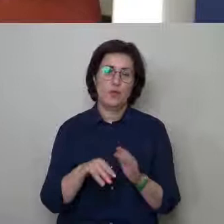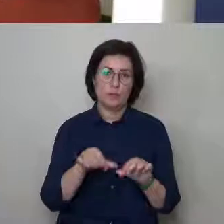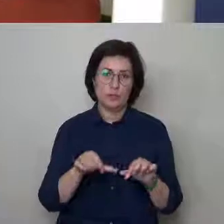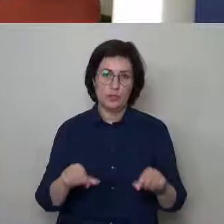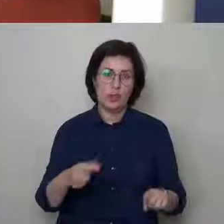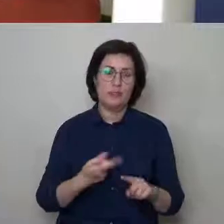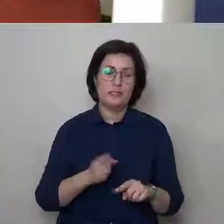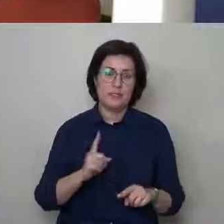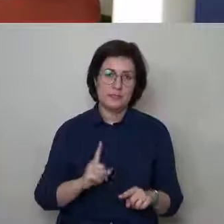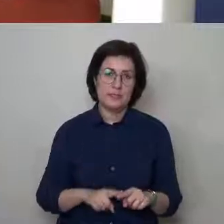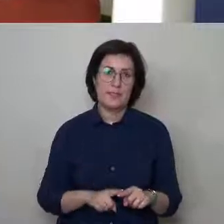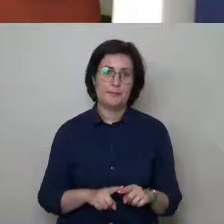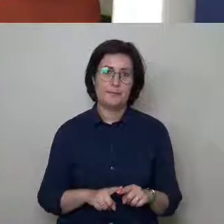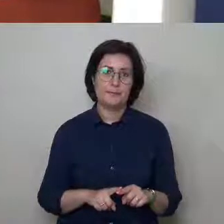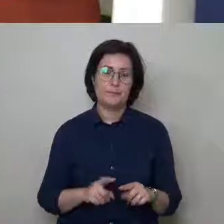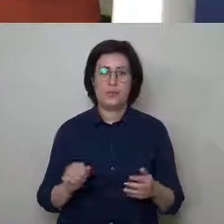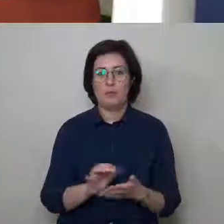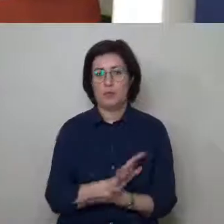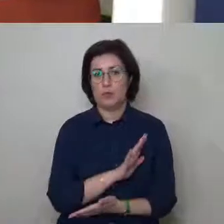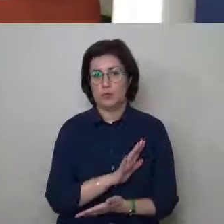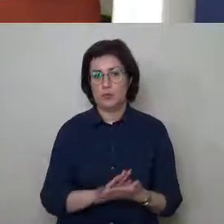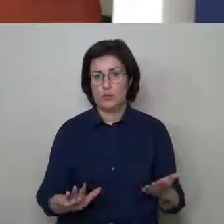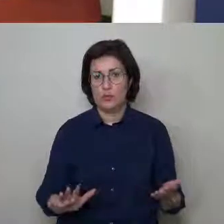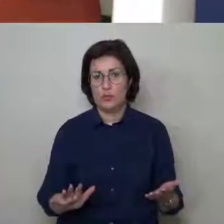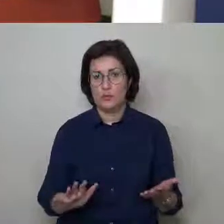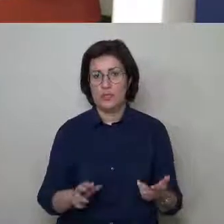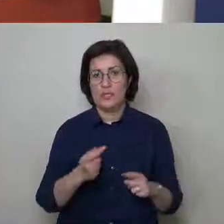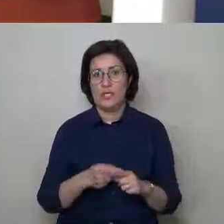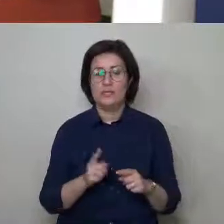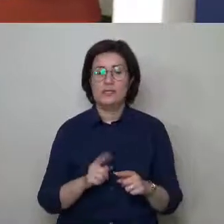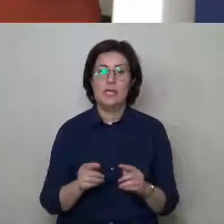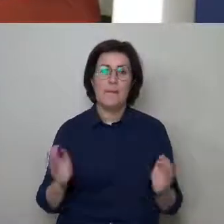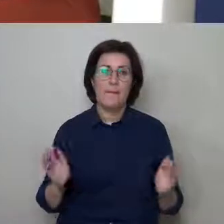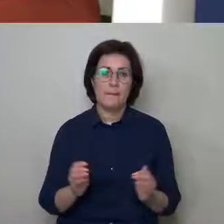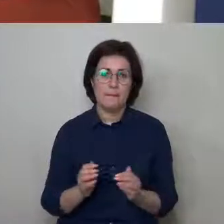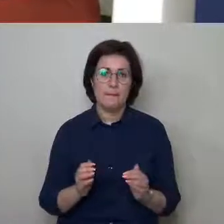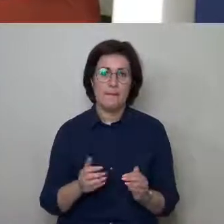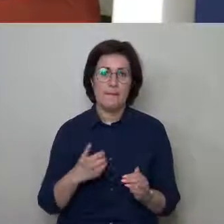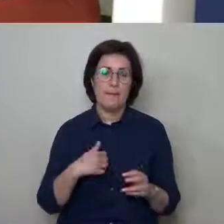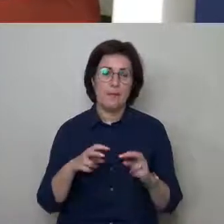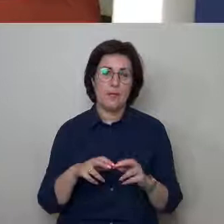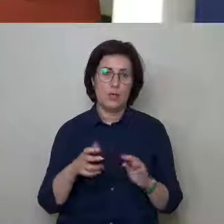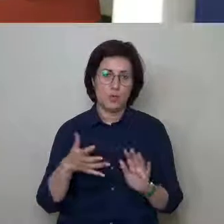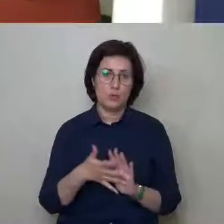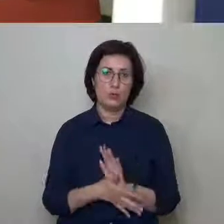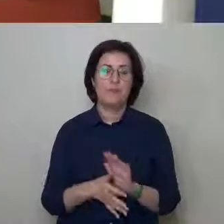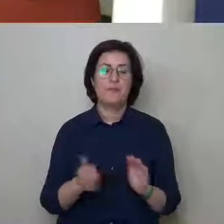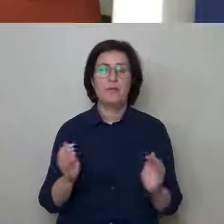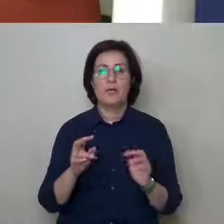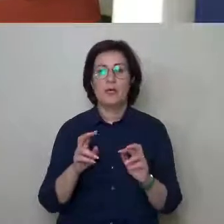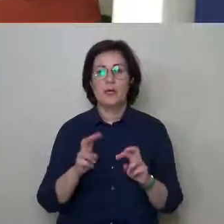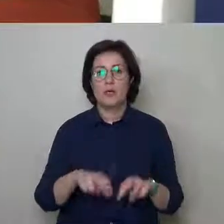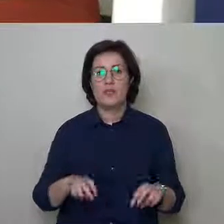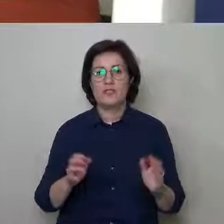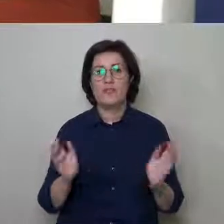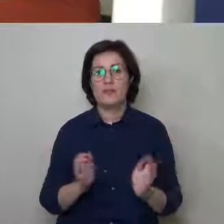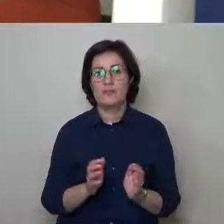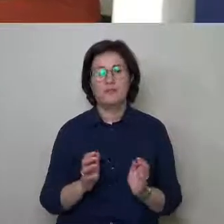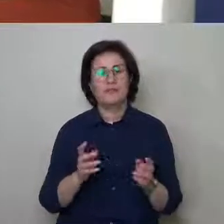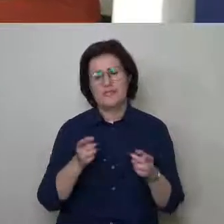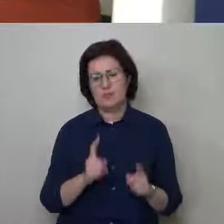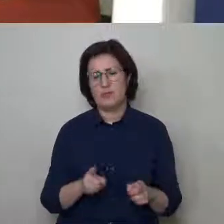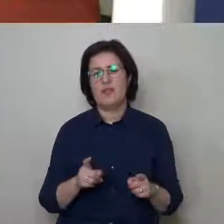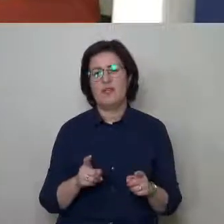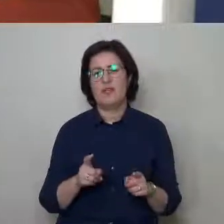to the election commissions, because this is free. And we understand that